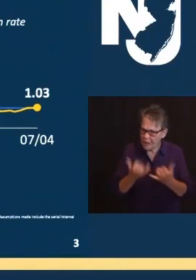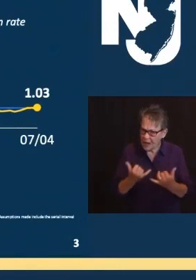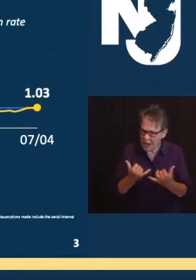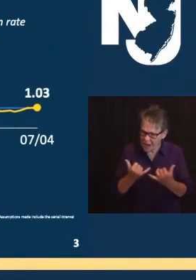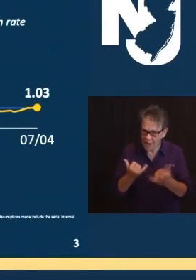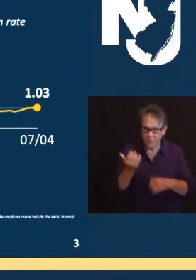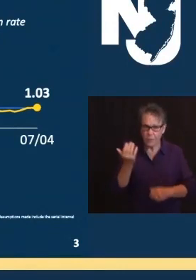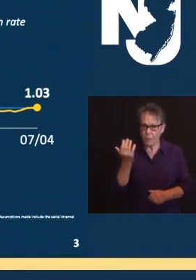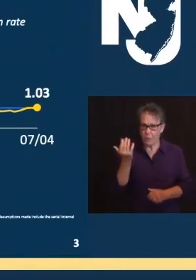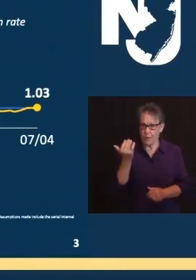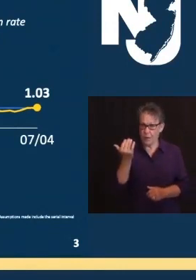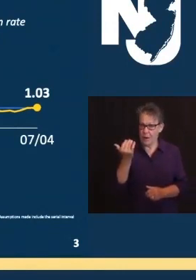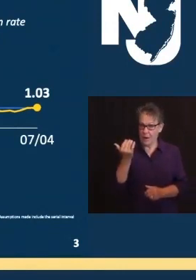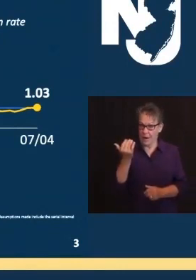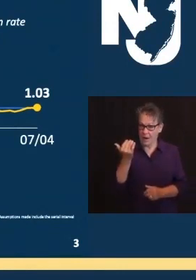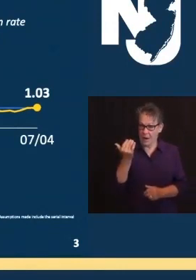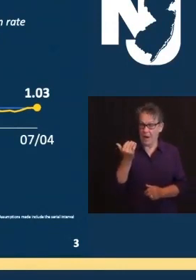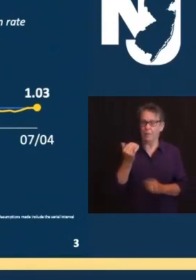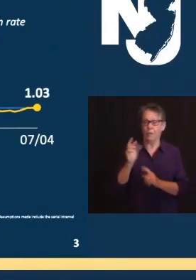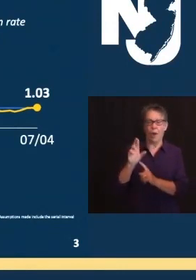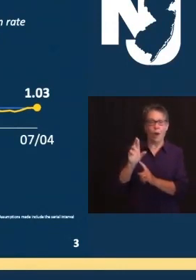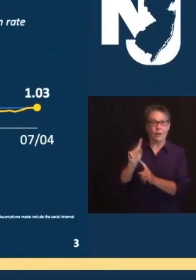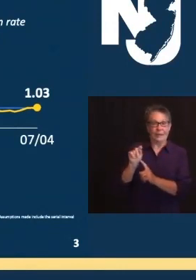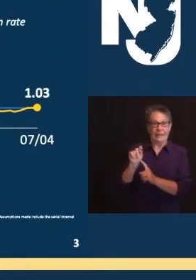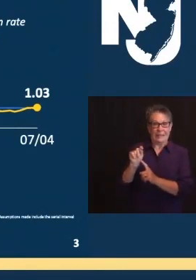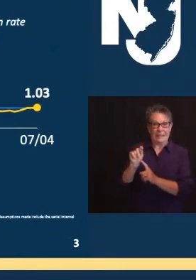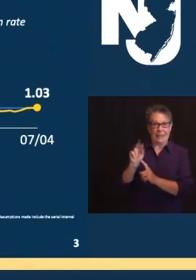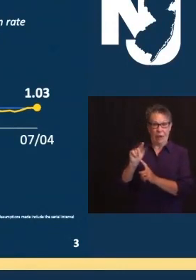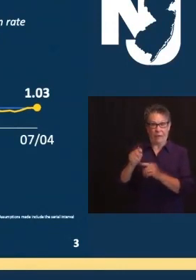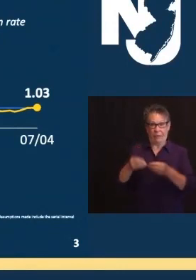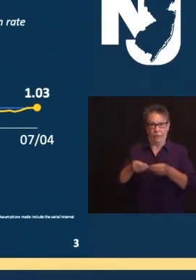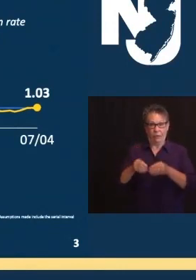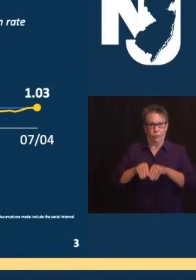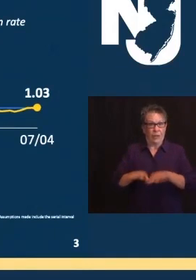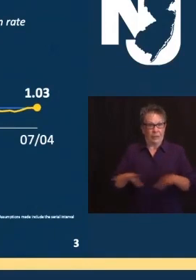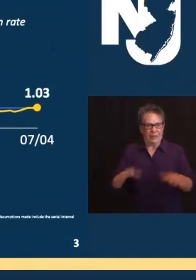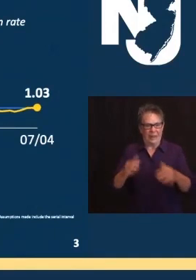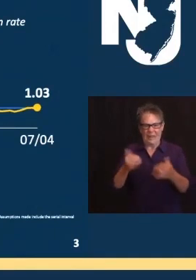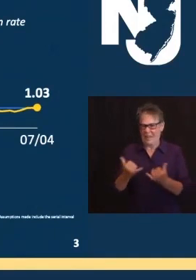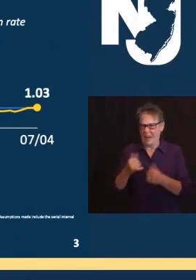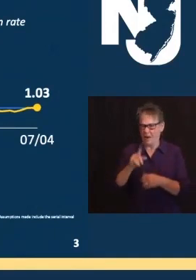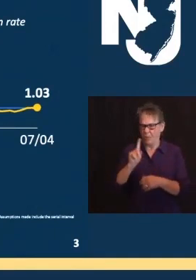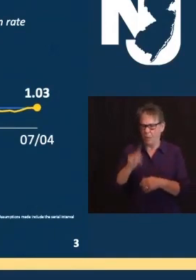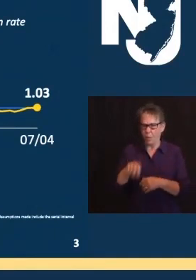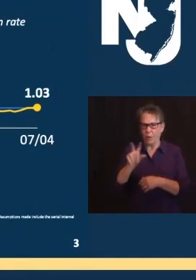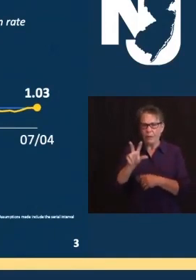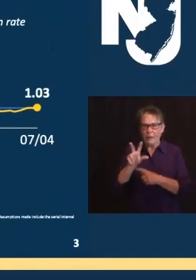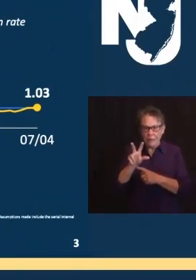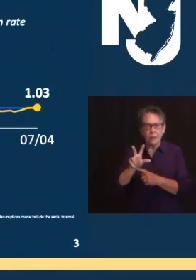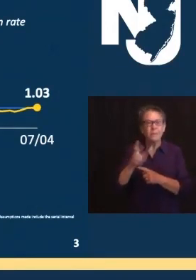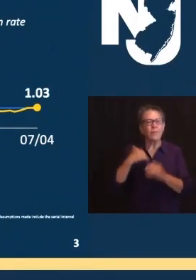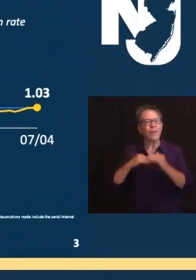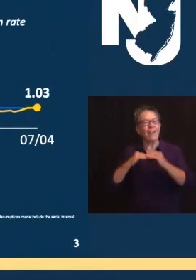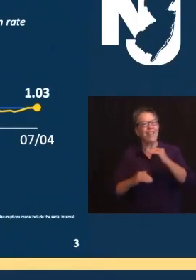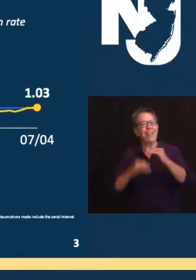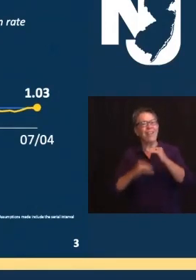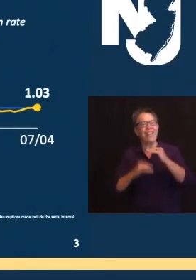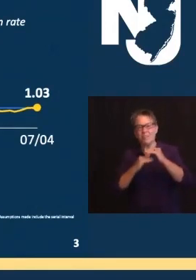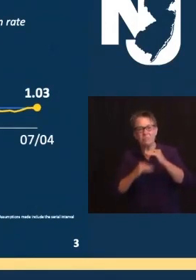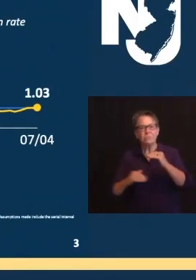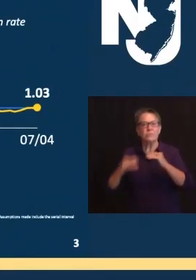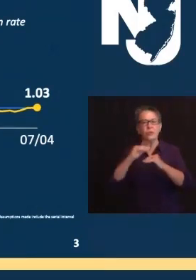which COVID-19 spreads from one person to another, exceeds 1.0 for the first time, I think, Judy,